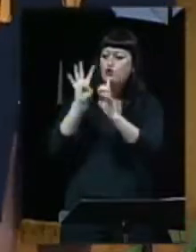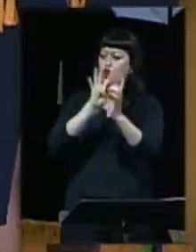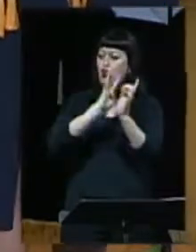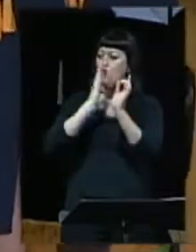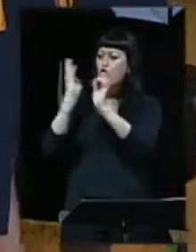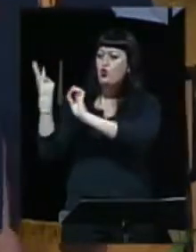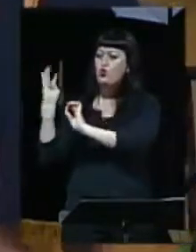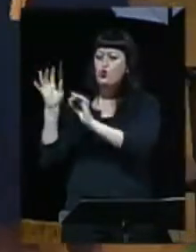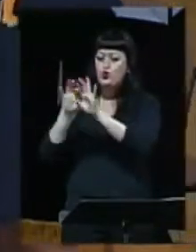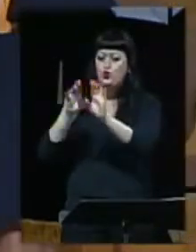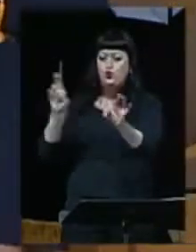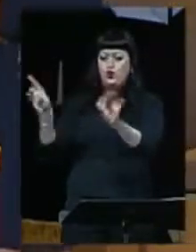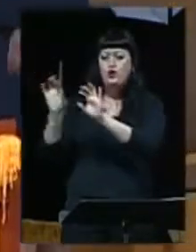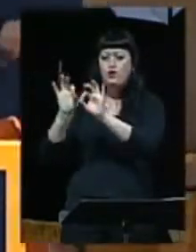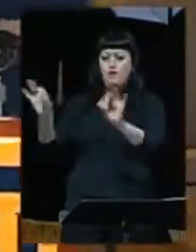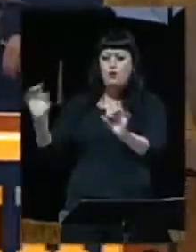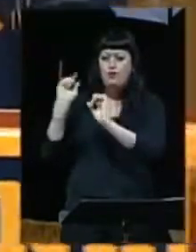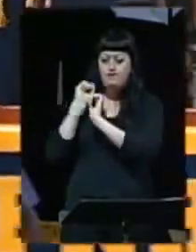their diploma.